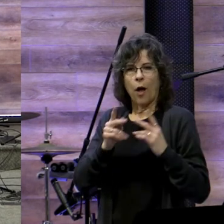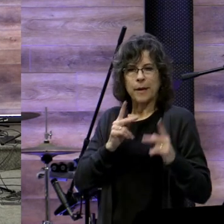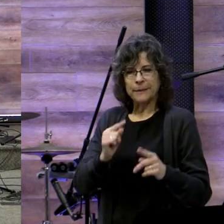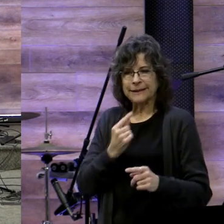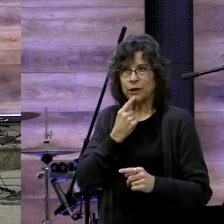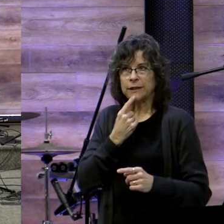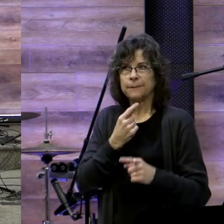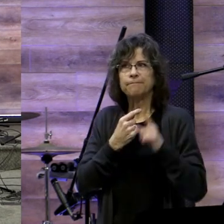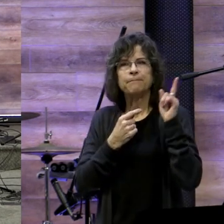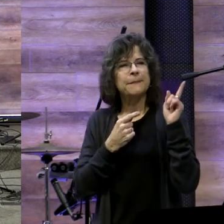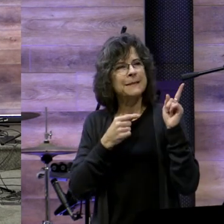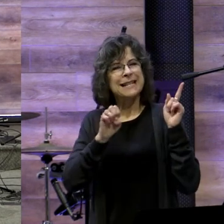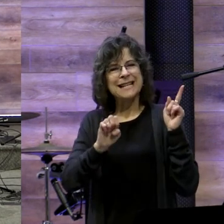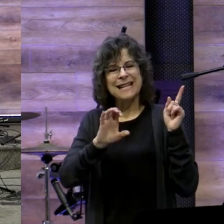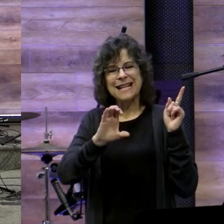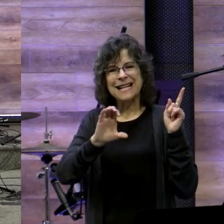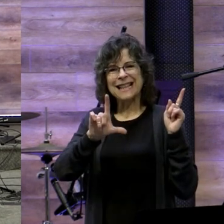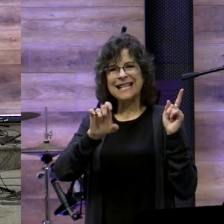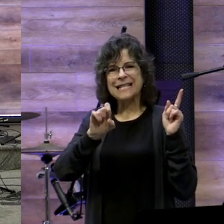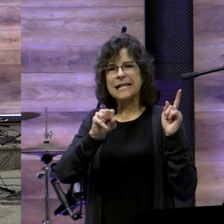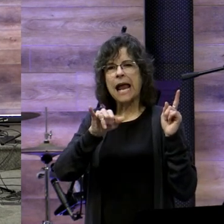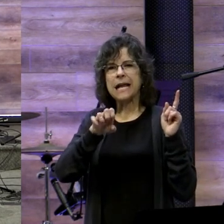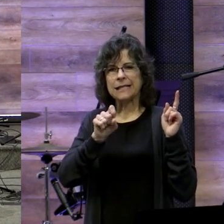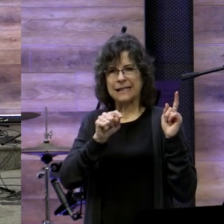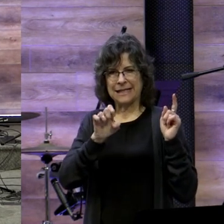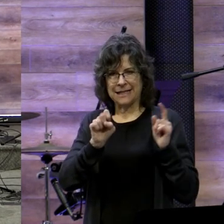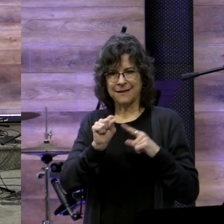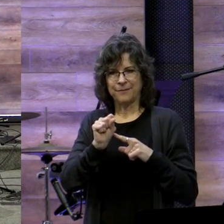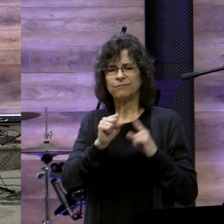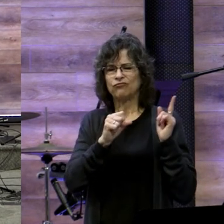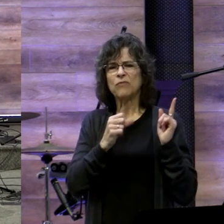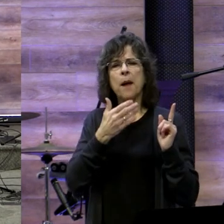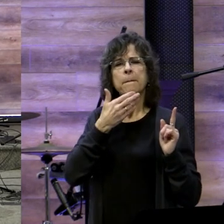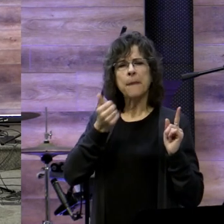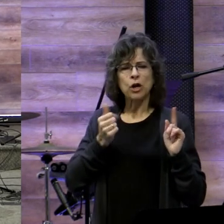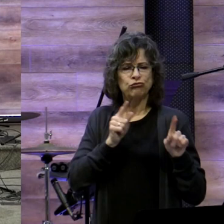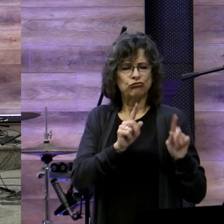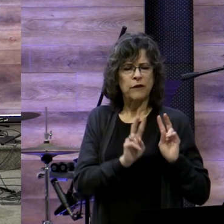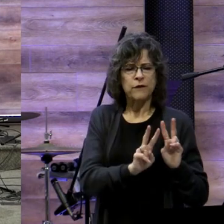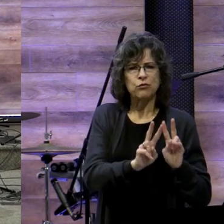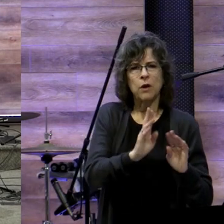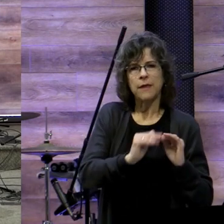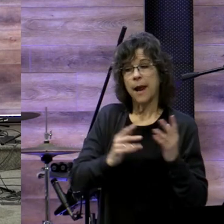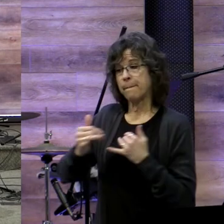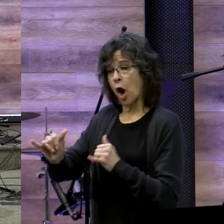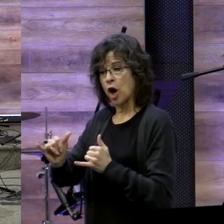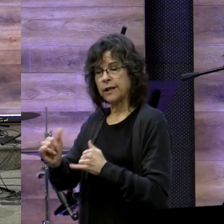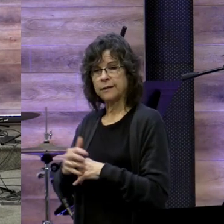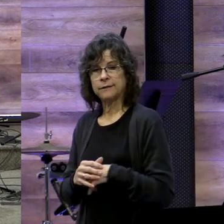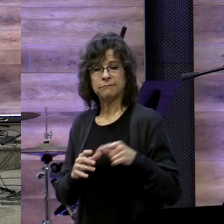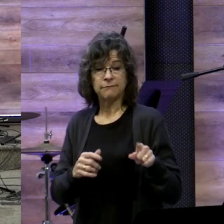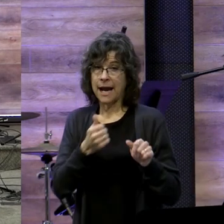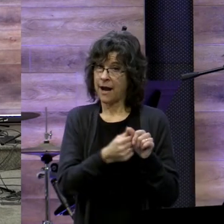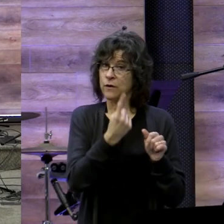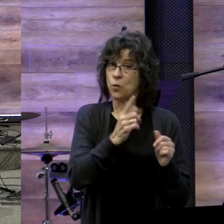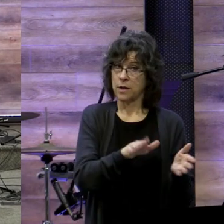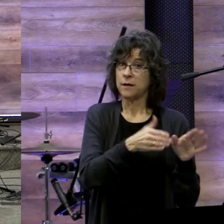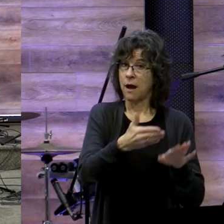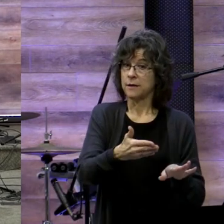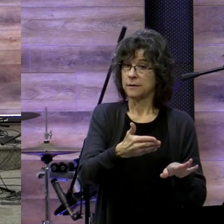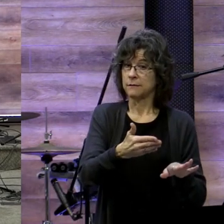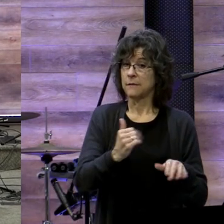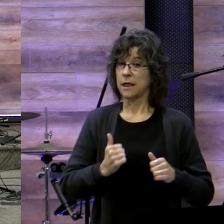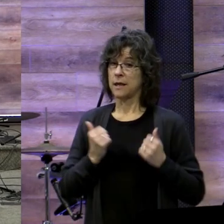Living Translation. It's better to spend your time at funerals than parties. After all, everyone dies, so the living should take this to